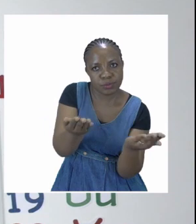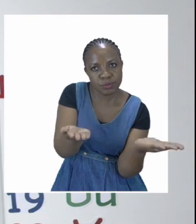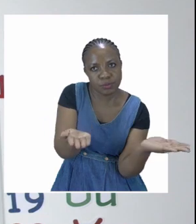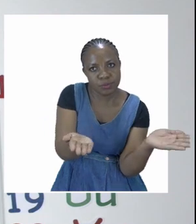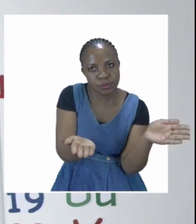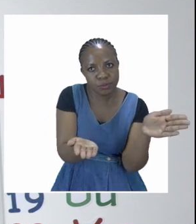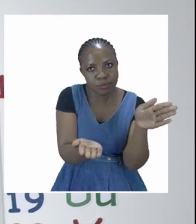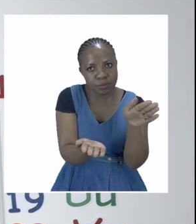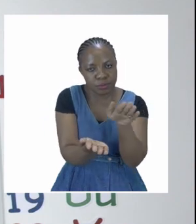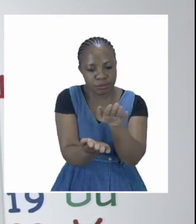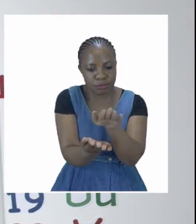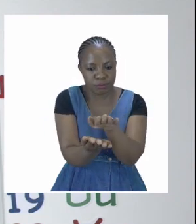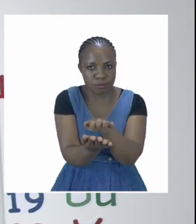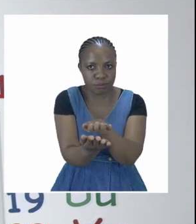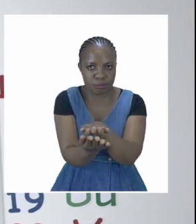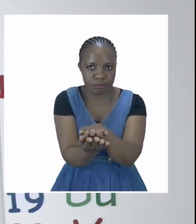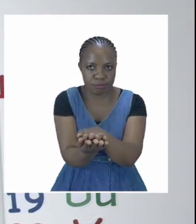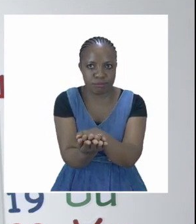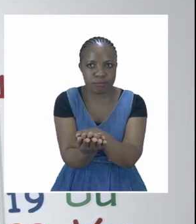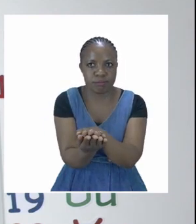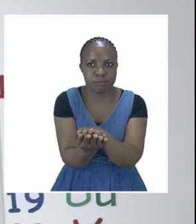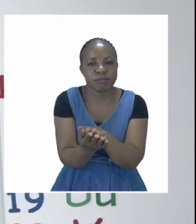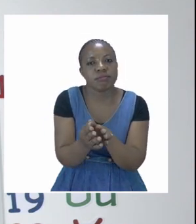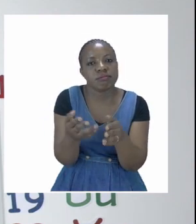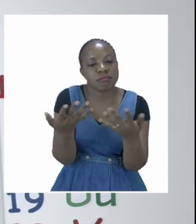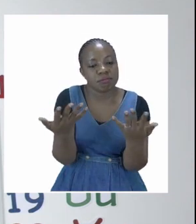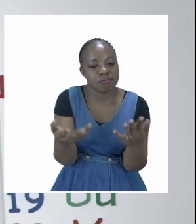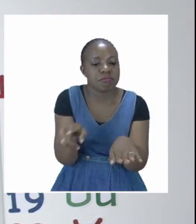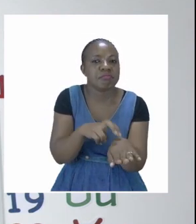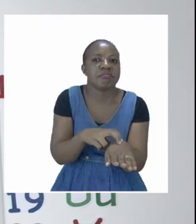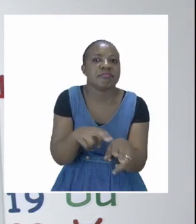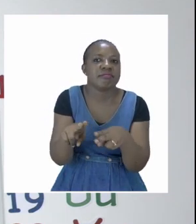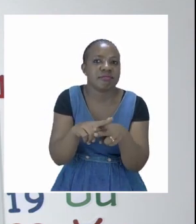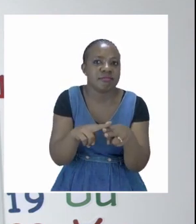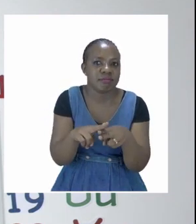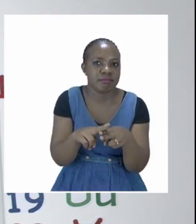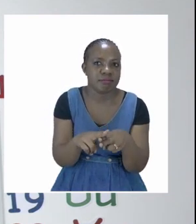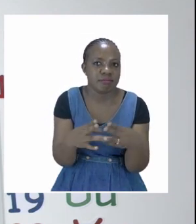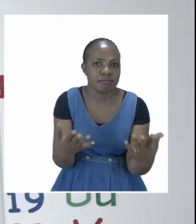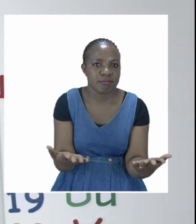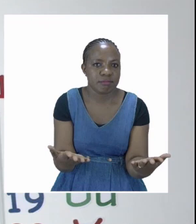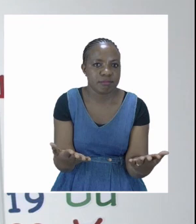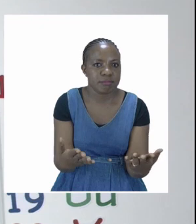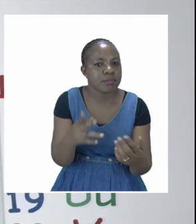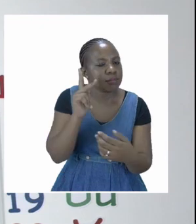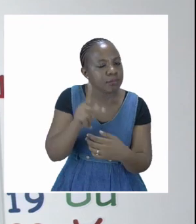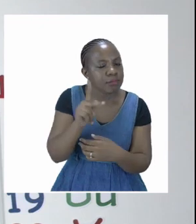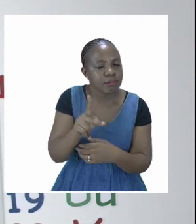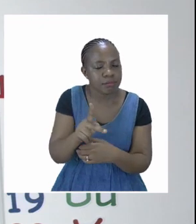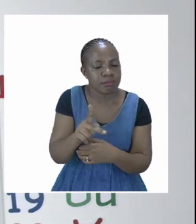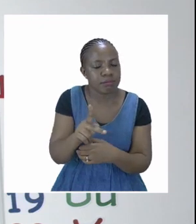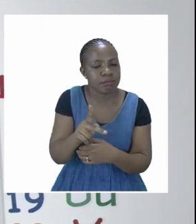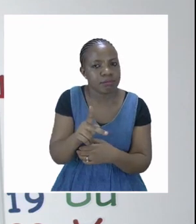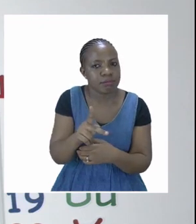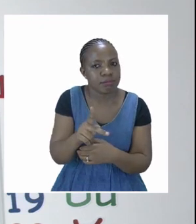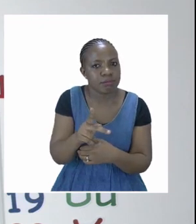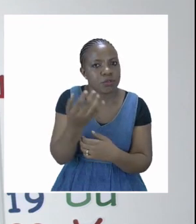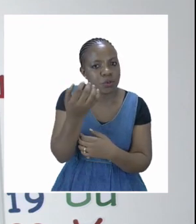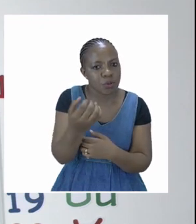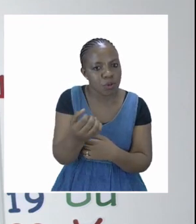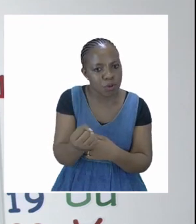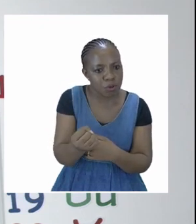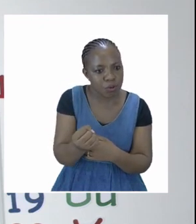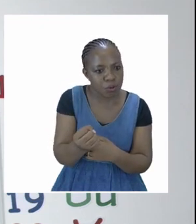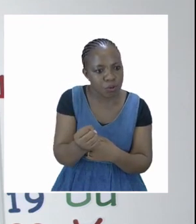it for ready to use. But there is more. We are also available on